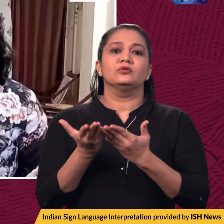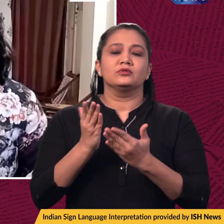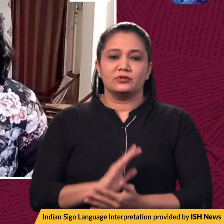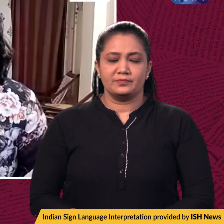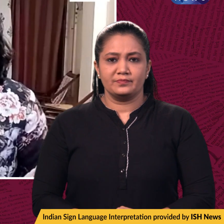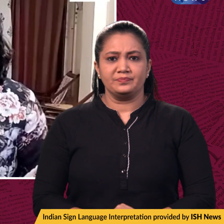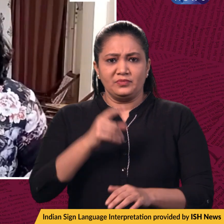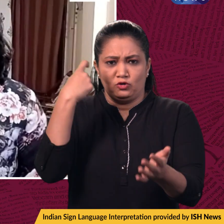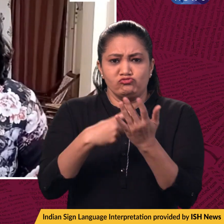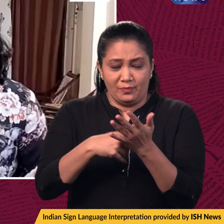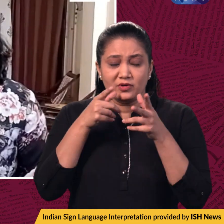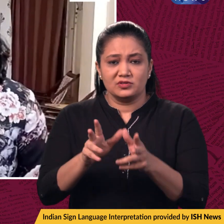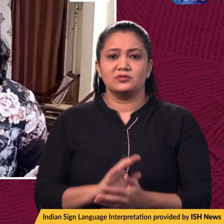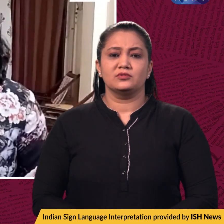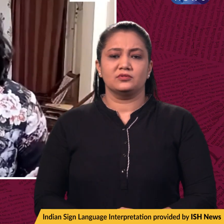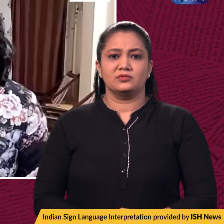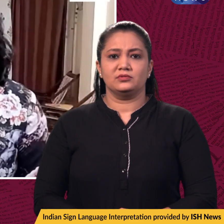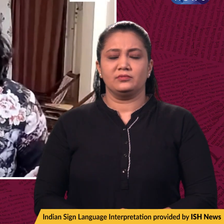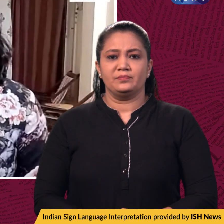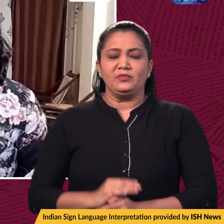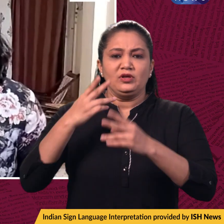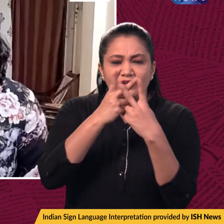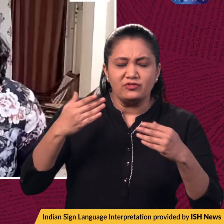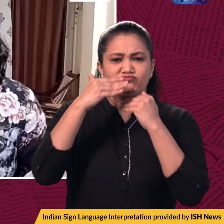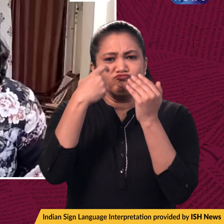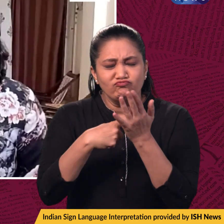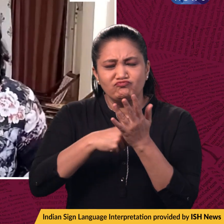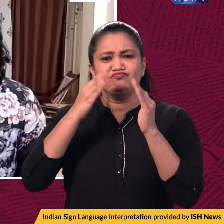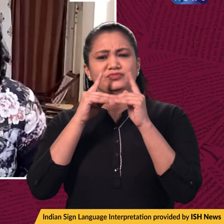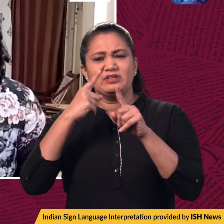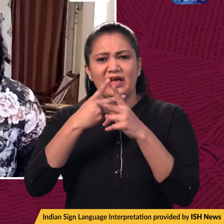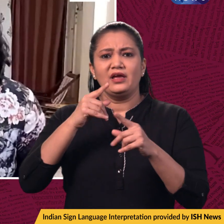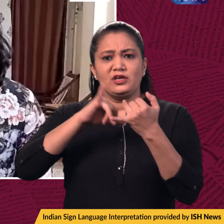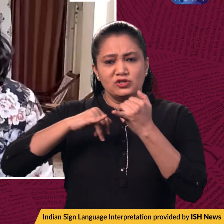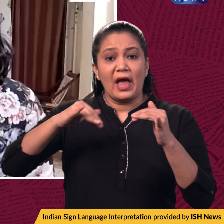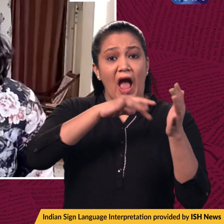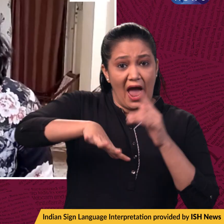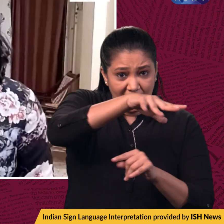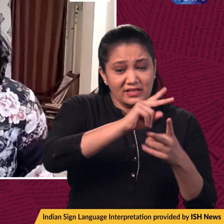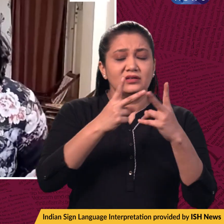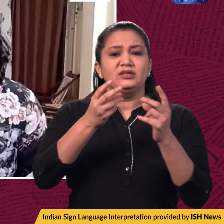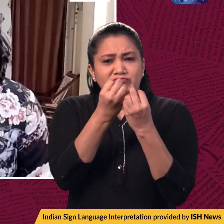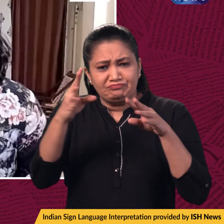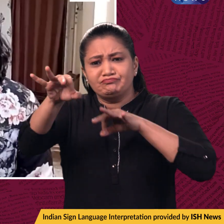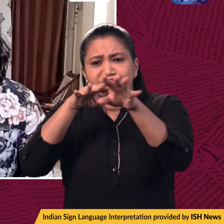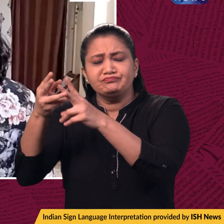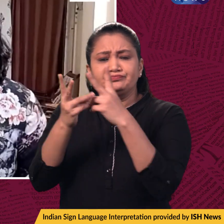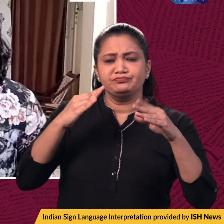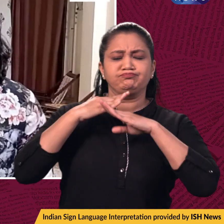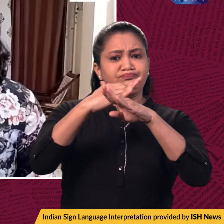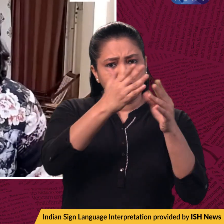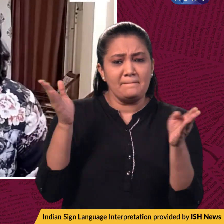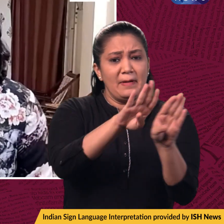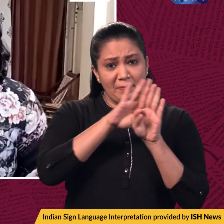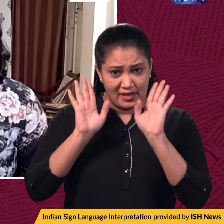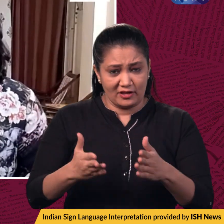reported. Now, there are also reports of restrictions spreading across Shanghai and other major cities to